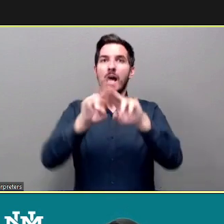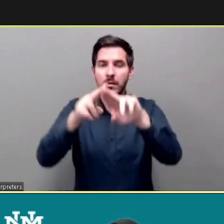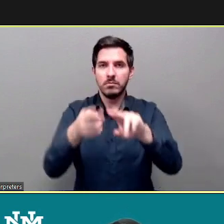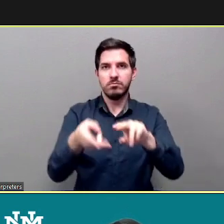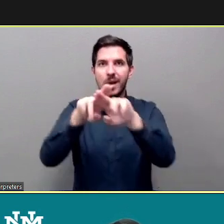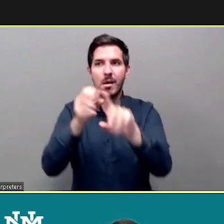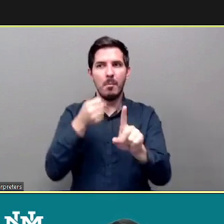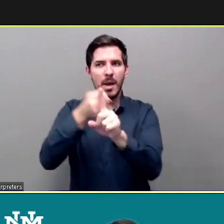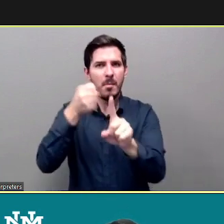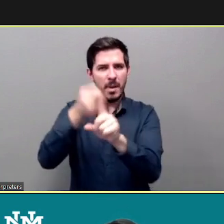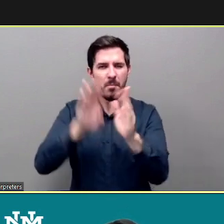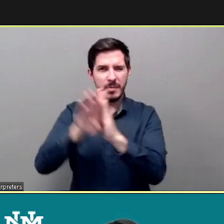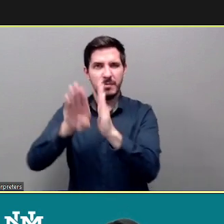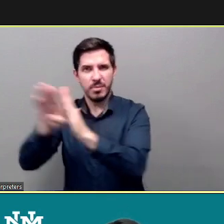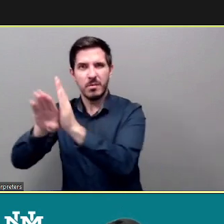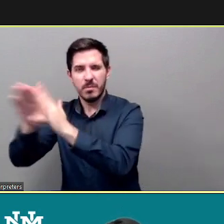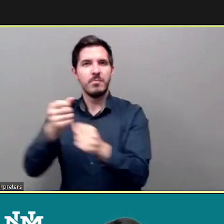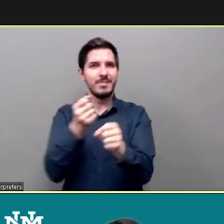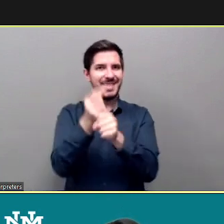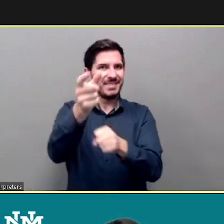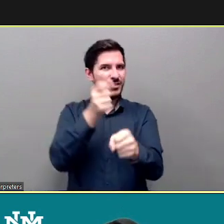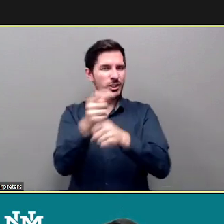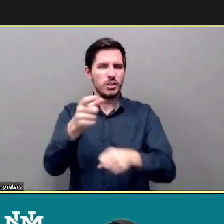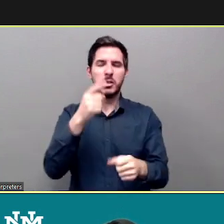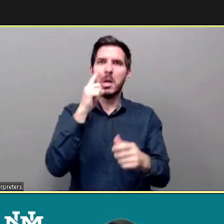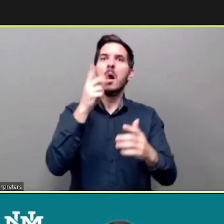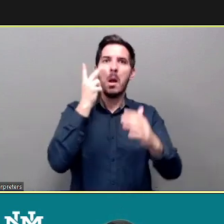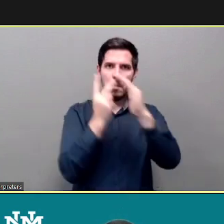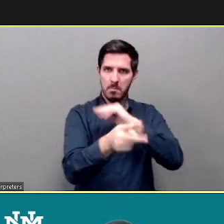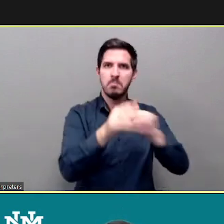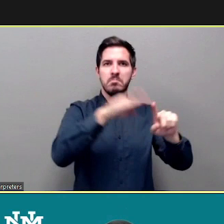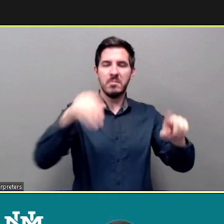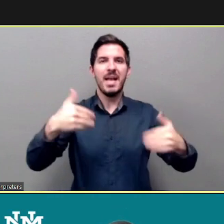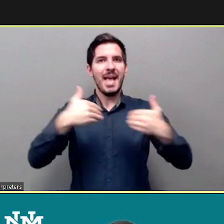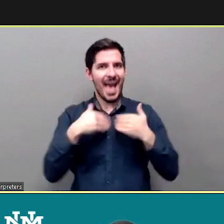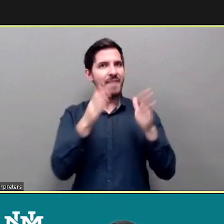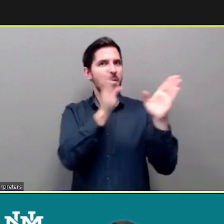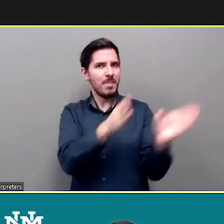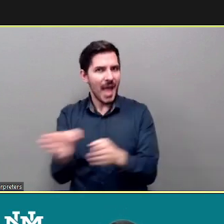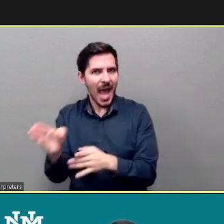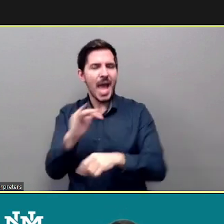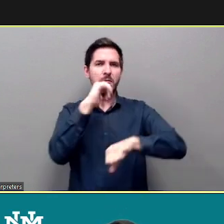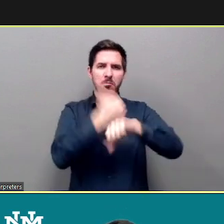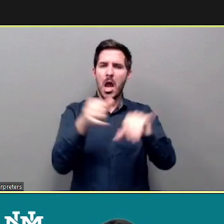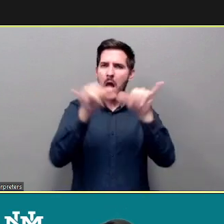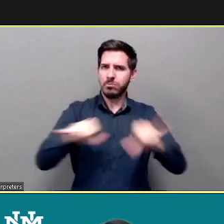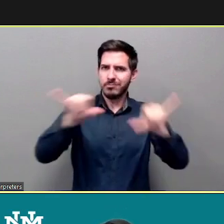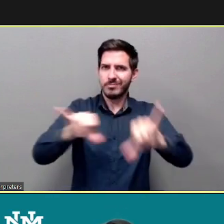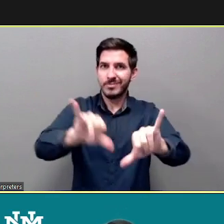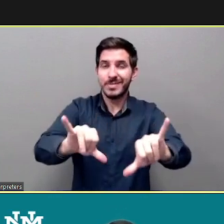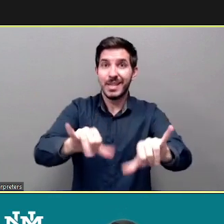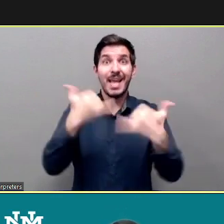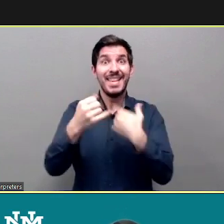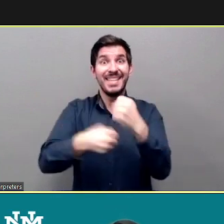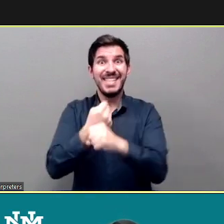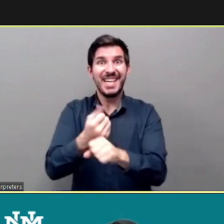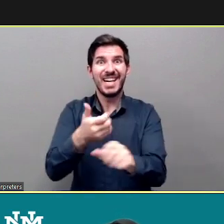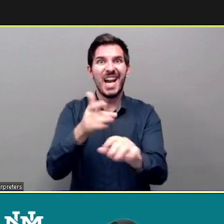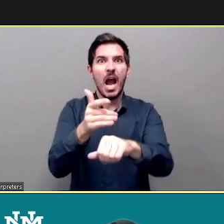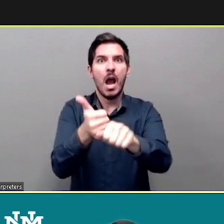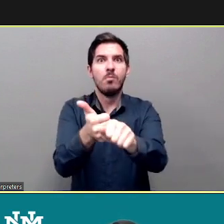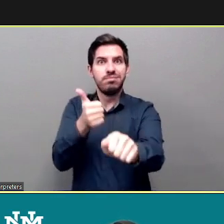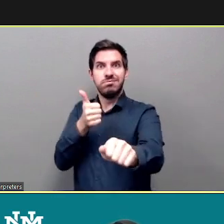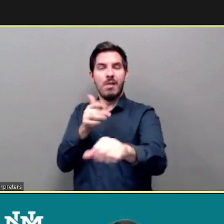surge tier plan that we have continued to utilize. This year is a little bit different because it came very quickly and the numbers were